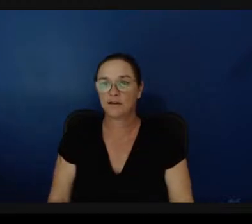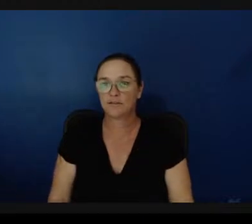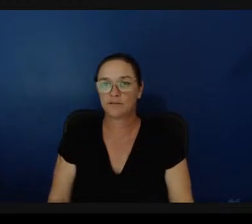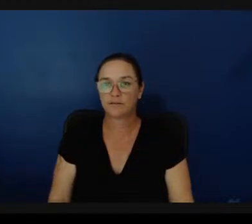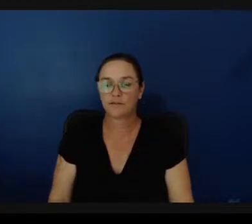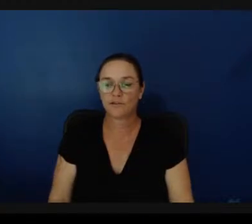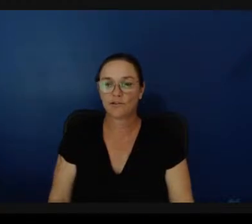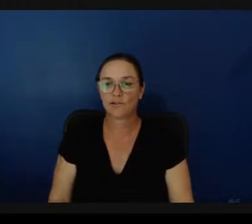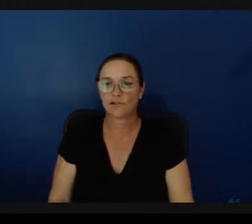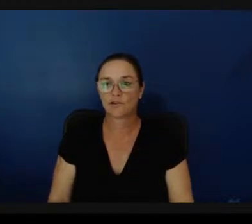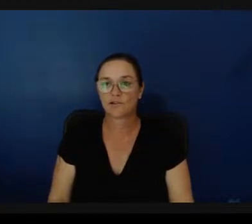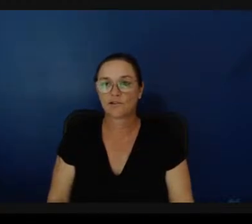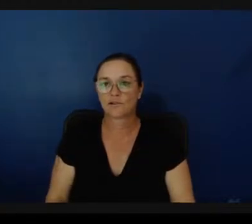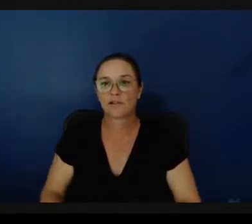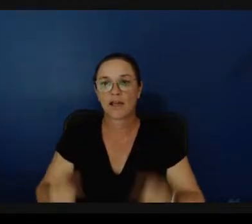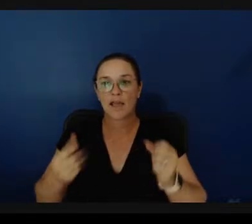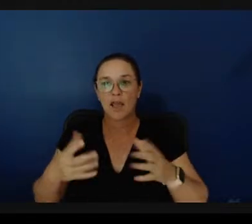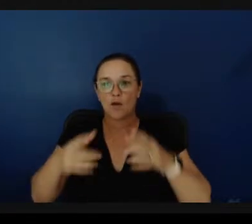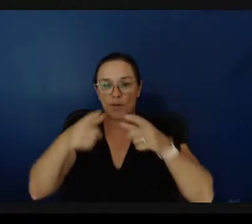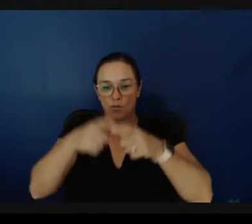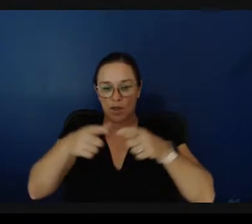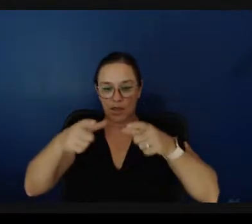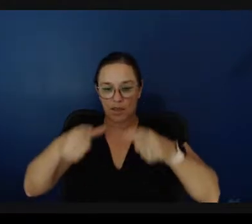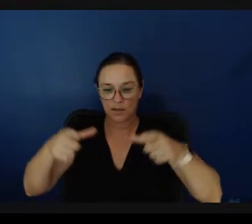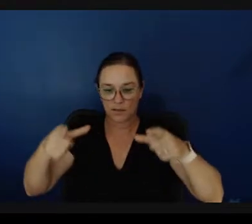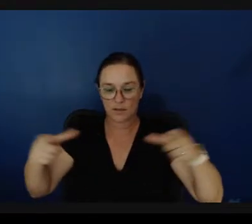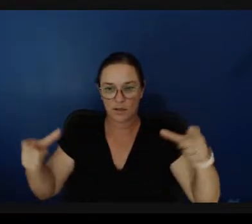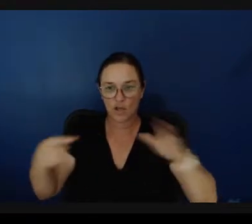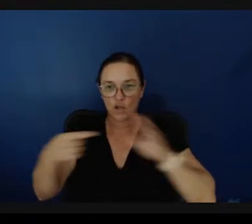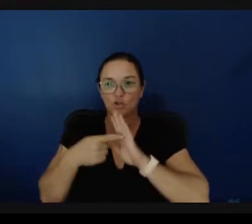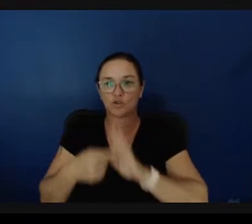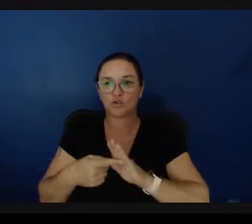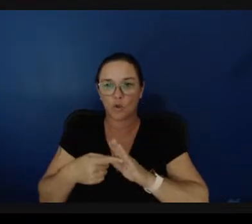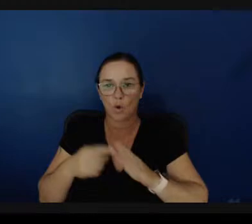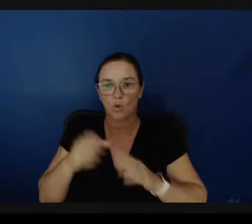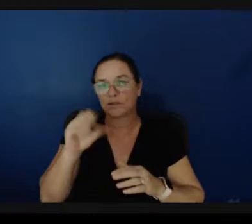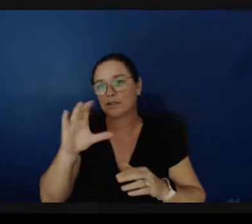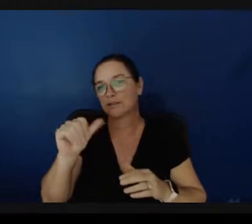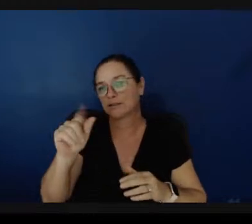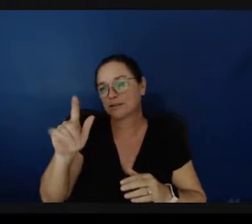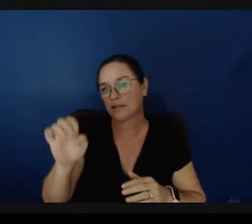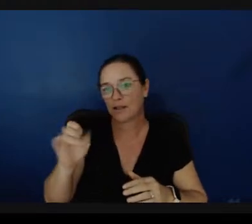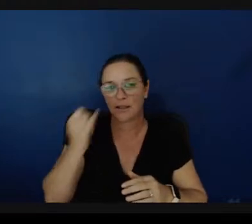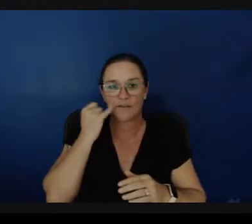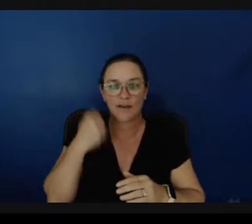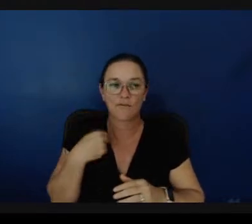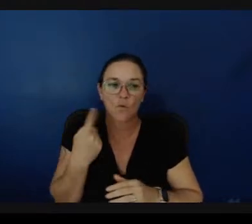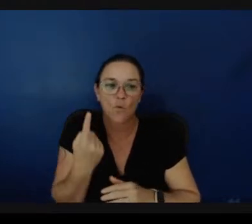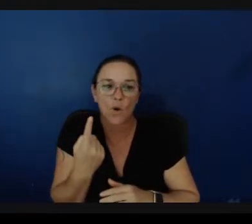the number of rings indicates the scale, right? So if I show you one or two rings,